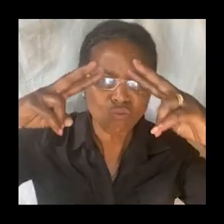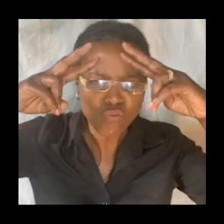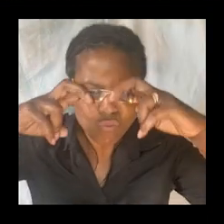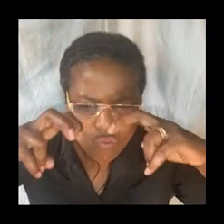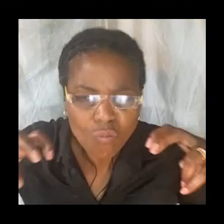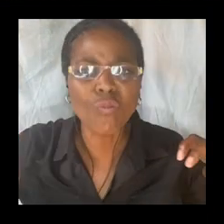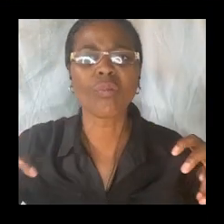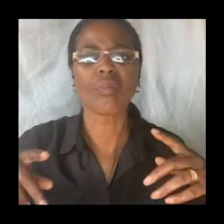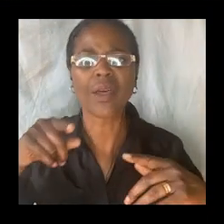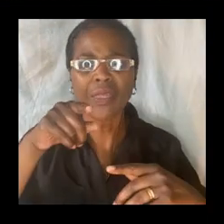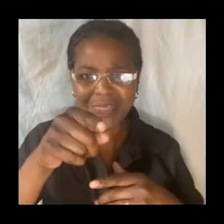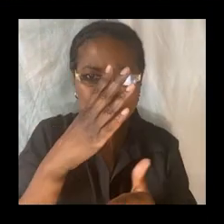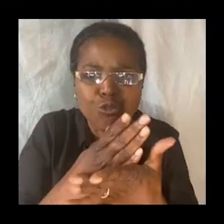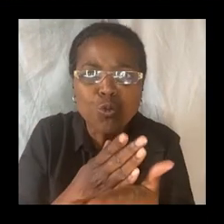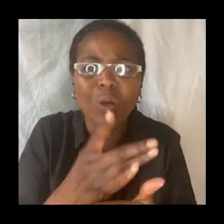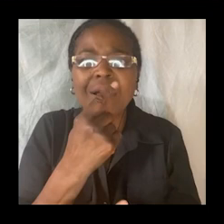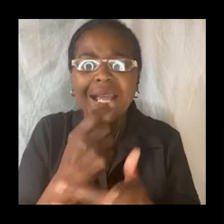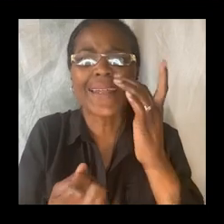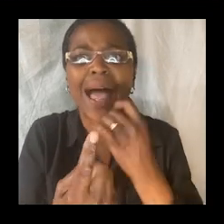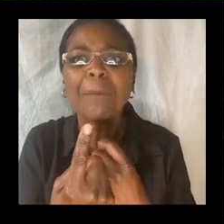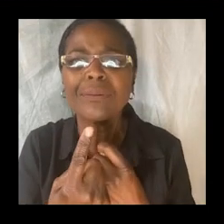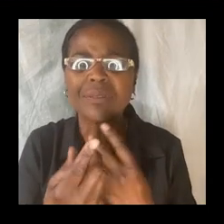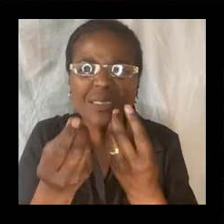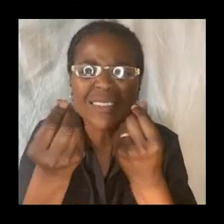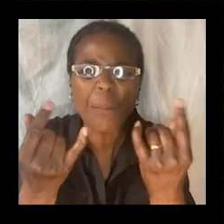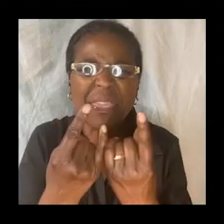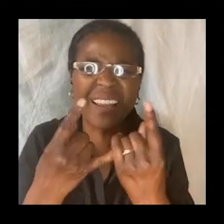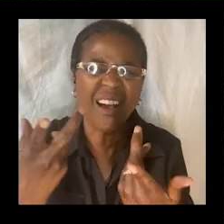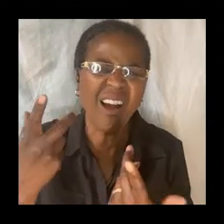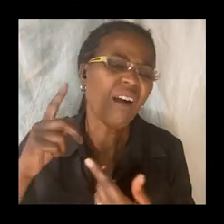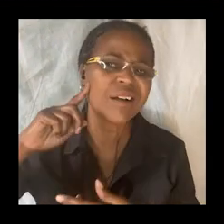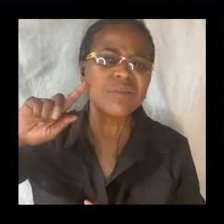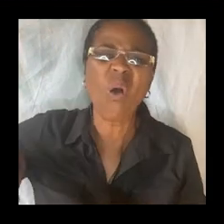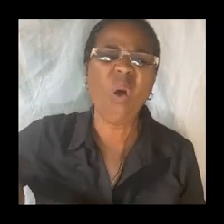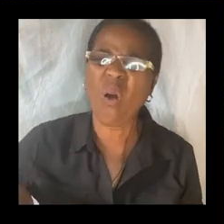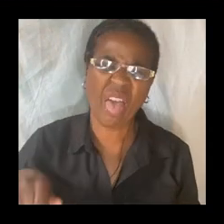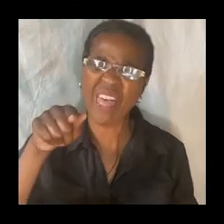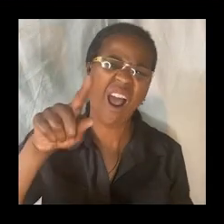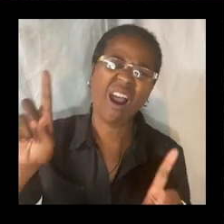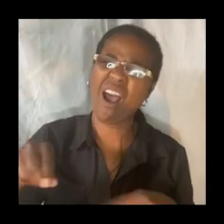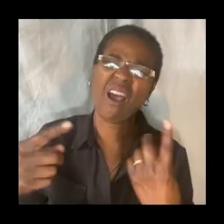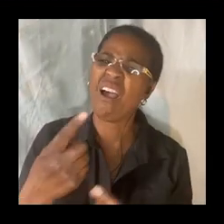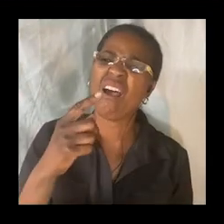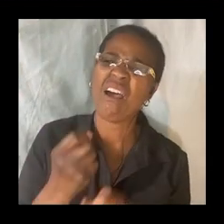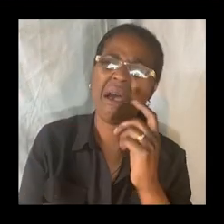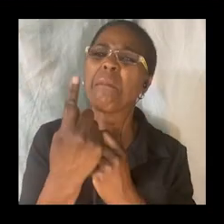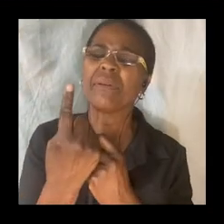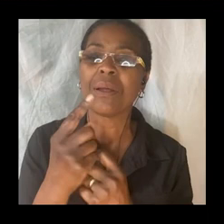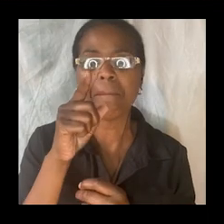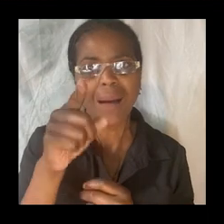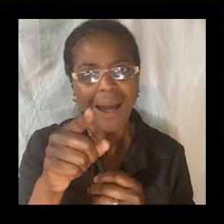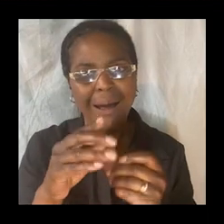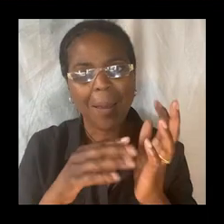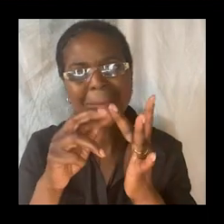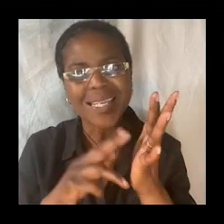like listen, and then look, and the things you will hear that you may have otherwise just passed you by. So I think